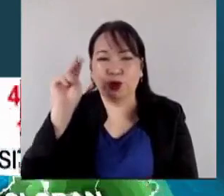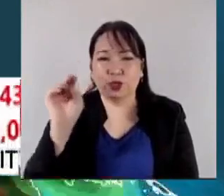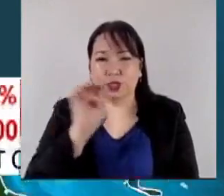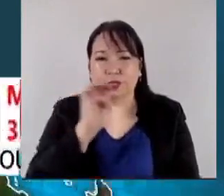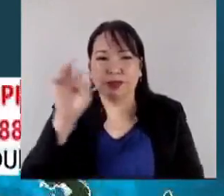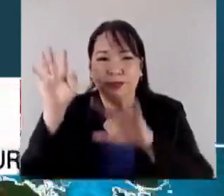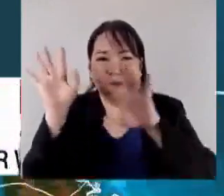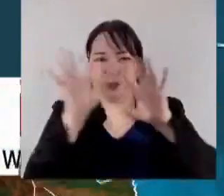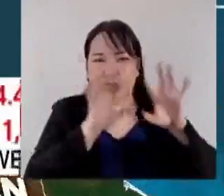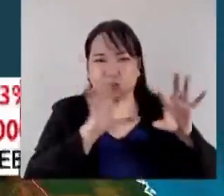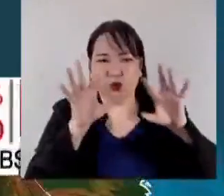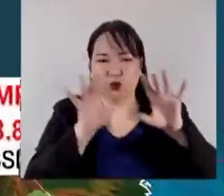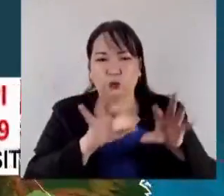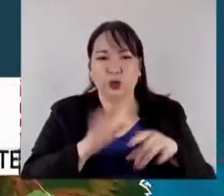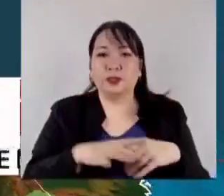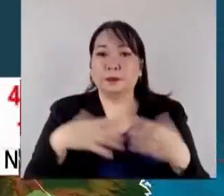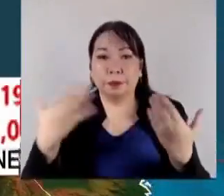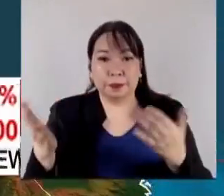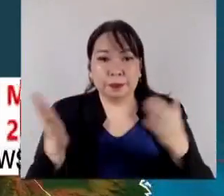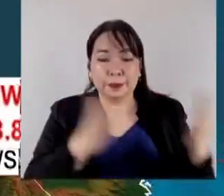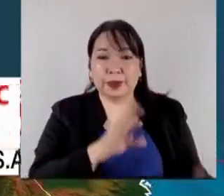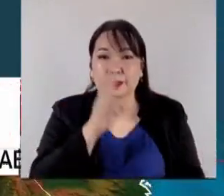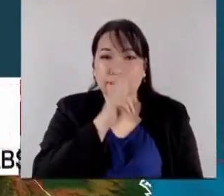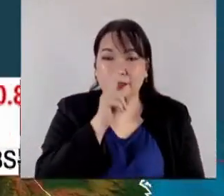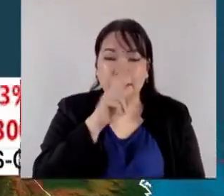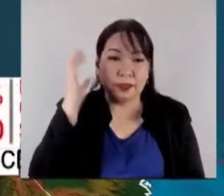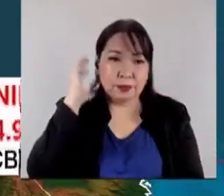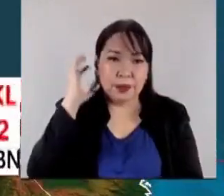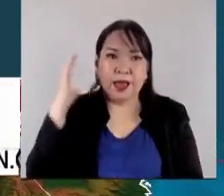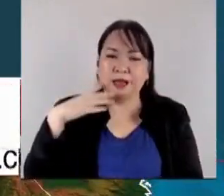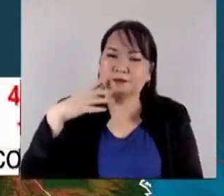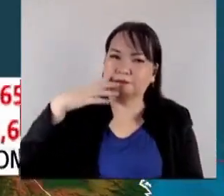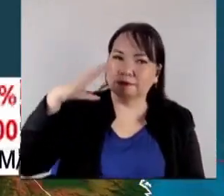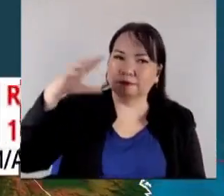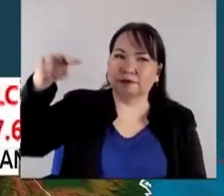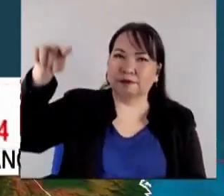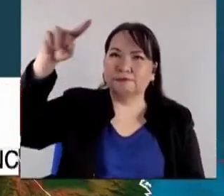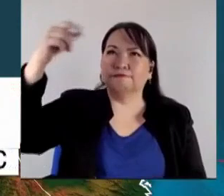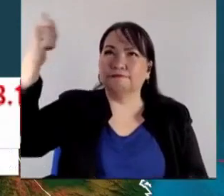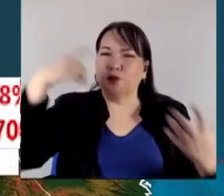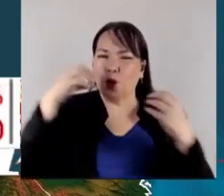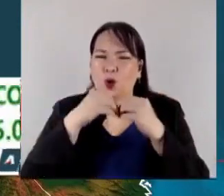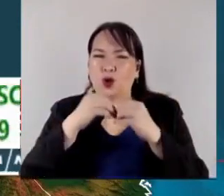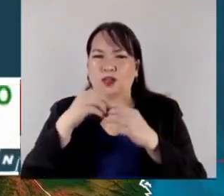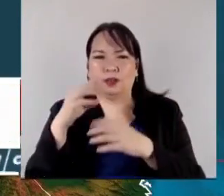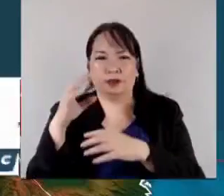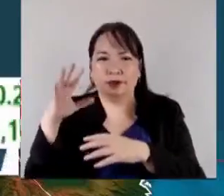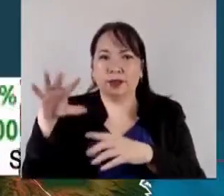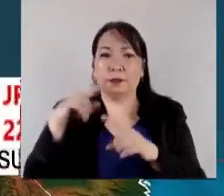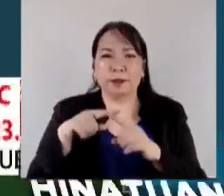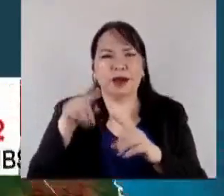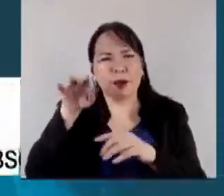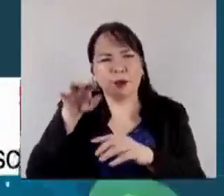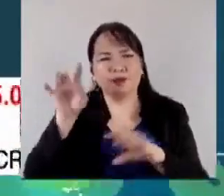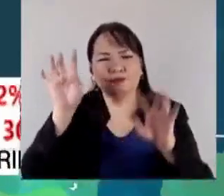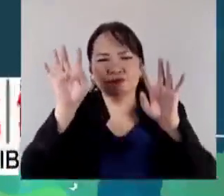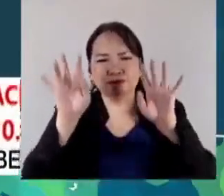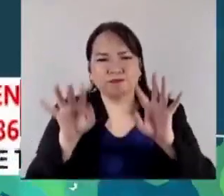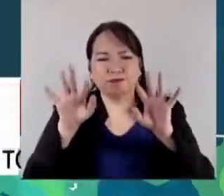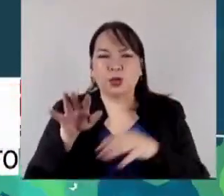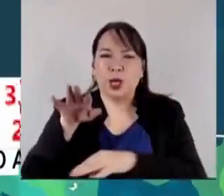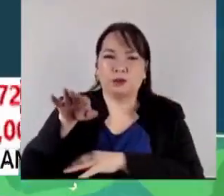we are expecting a generally fair weather condition aside from isolated rain showers, mostly in the afternoon or in the evening.